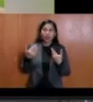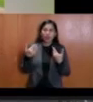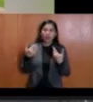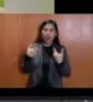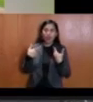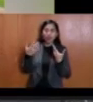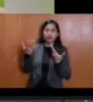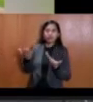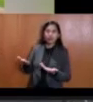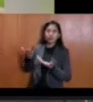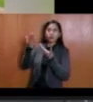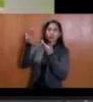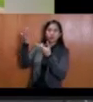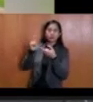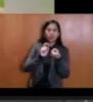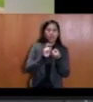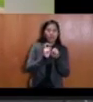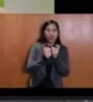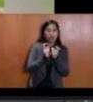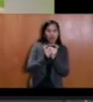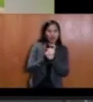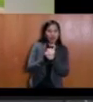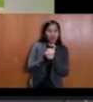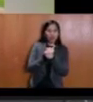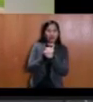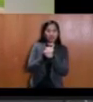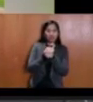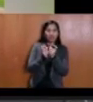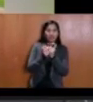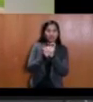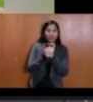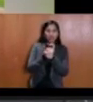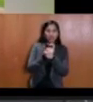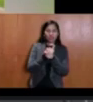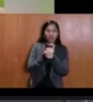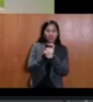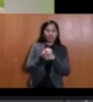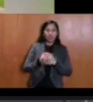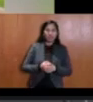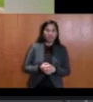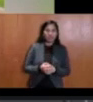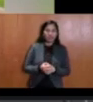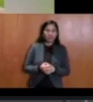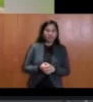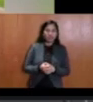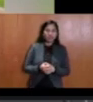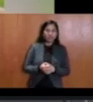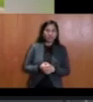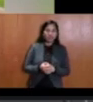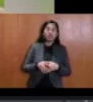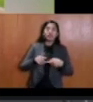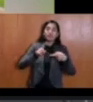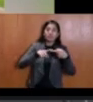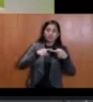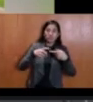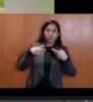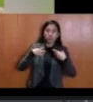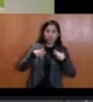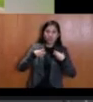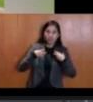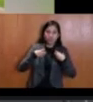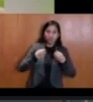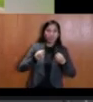APIRA. And this proposal should actually focus on, one, strengthening regulatory